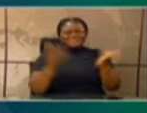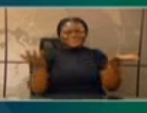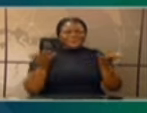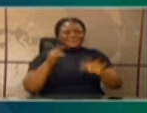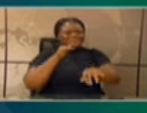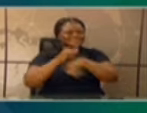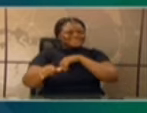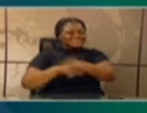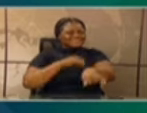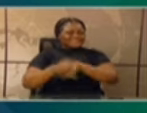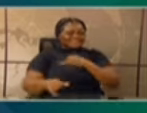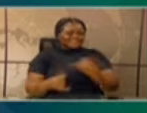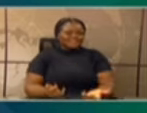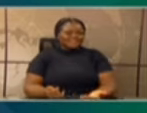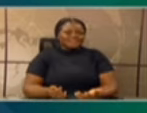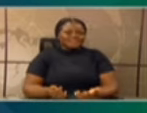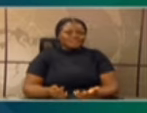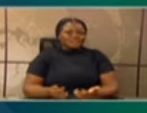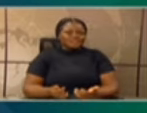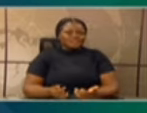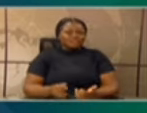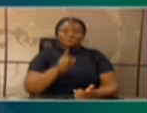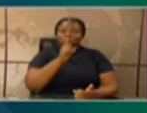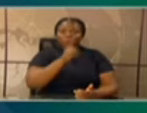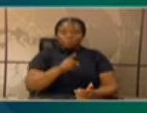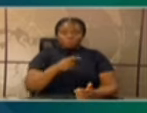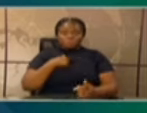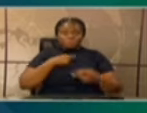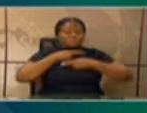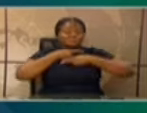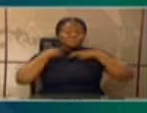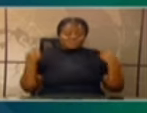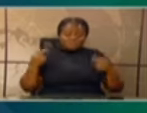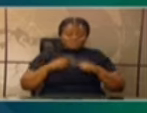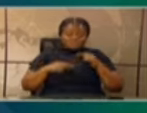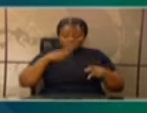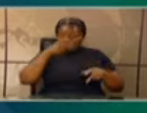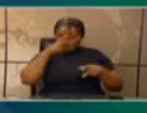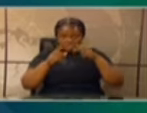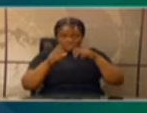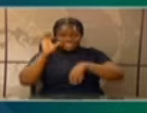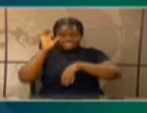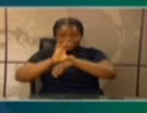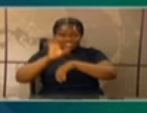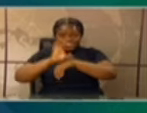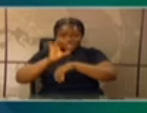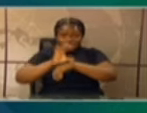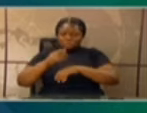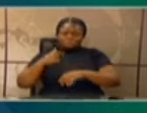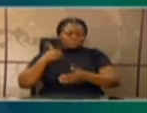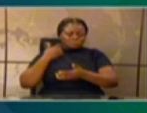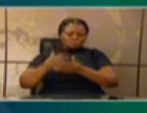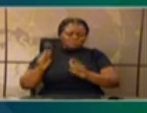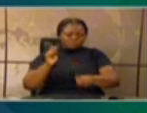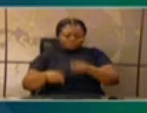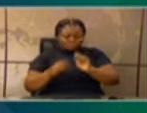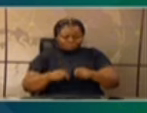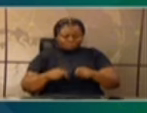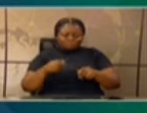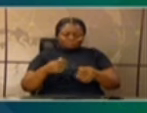Who may you catch this? Hey, are you crown four? By your toss or instruments, on what drums, bass